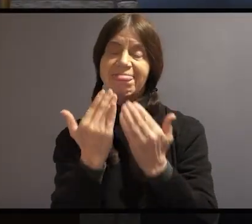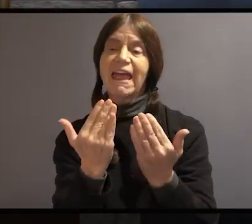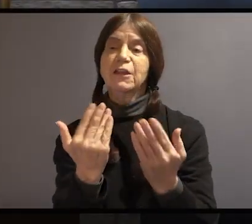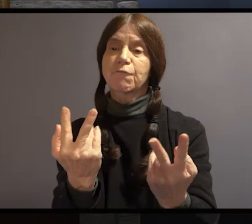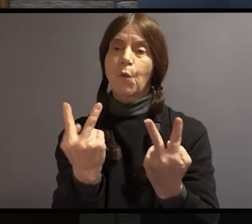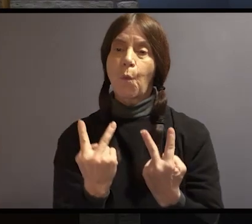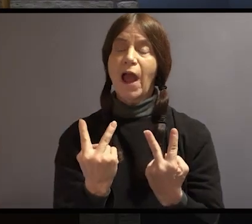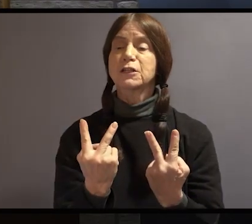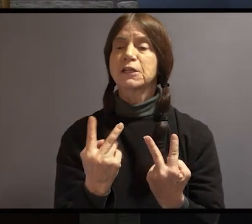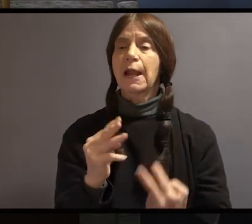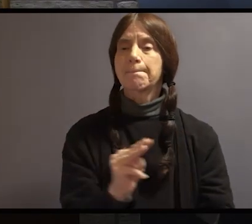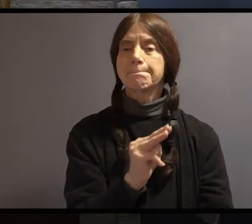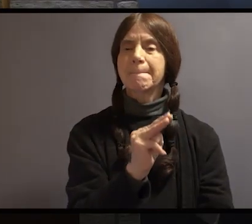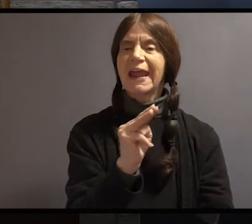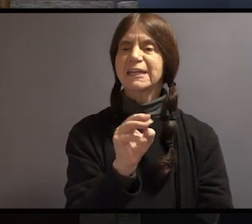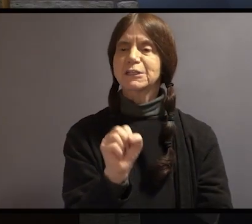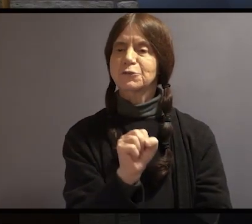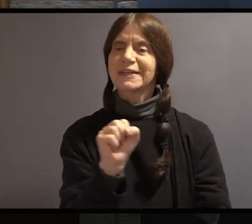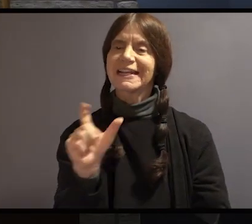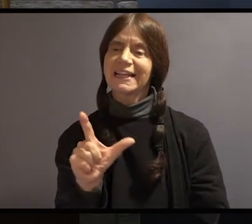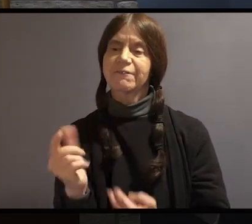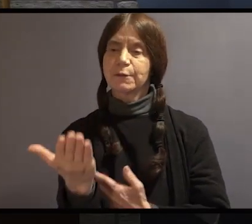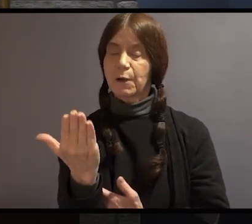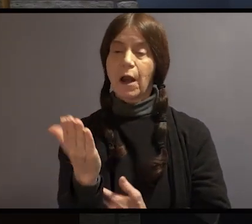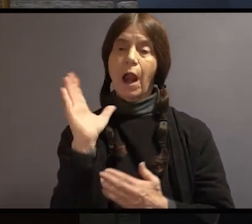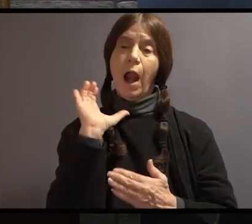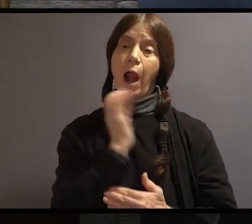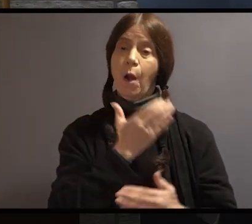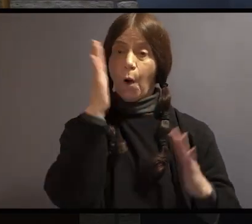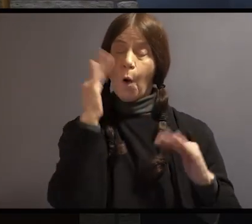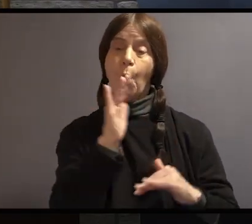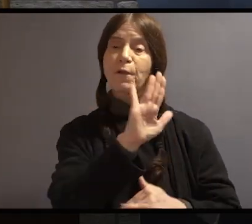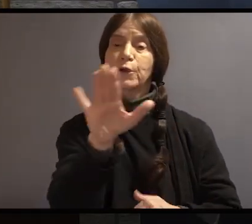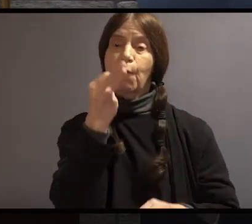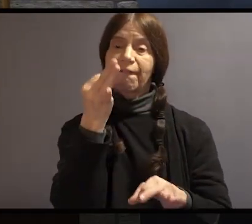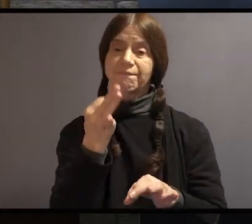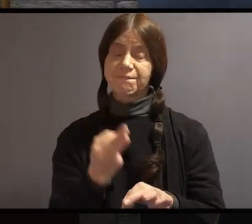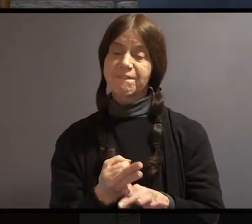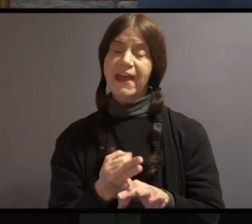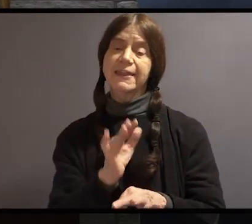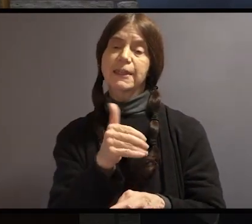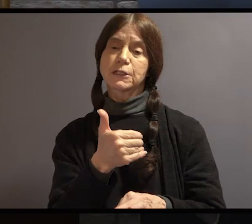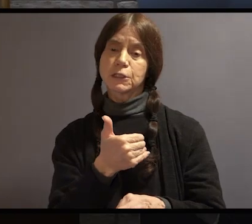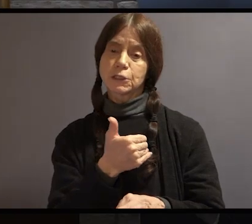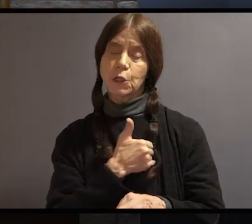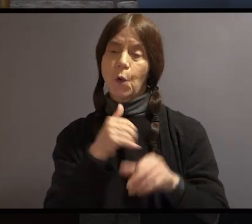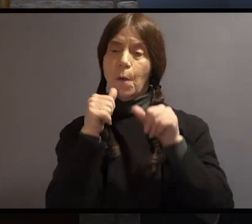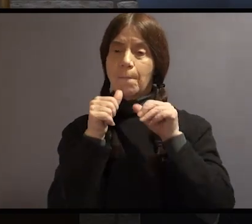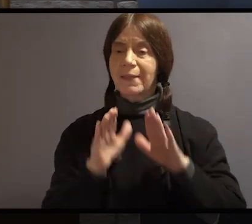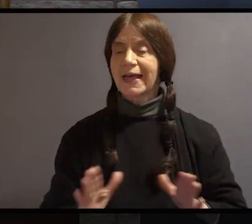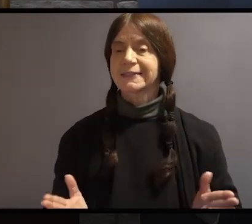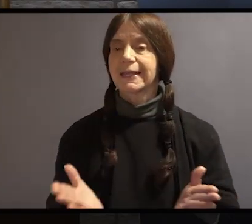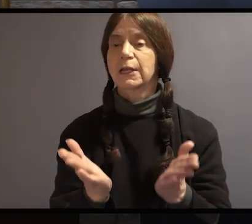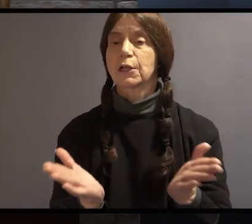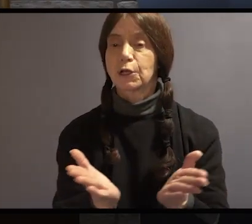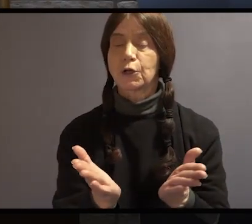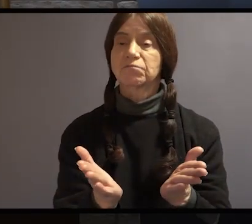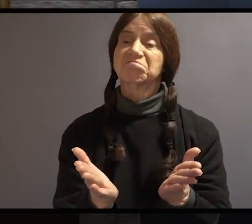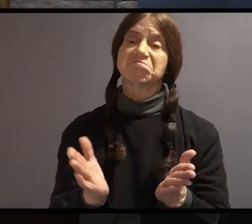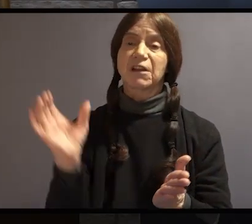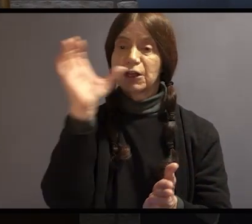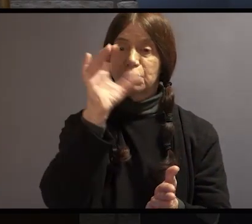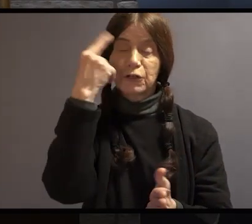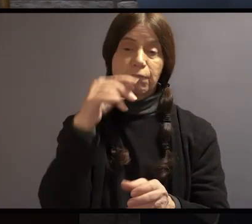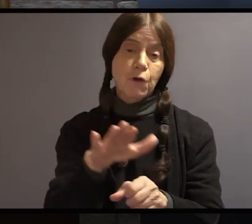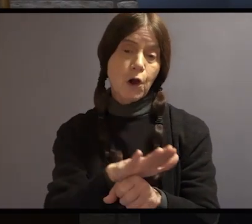Thank you for viewing Main Street Living this morning. Our hope is that you have been blessed and encouraged by this presentation. If you